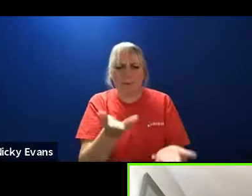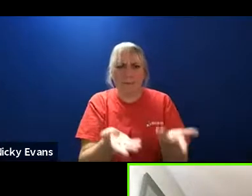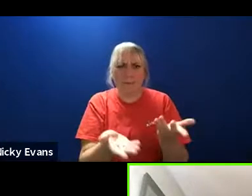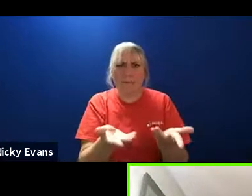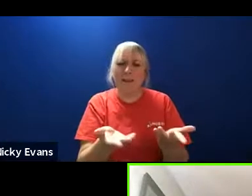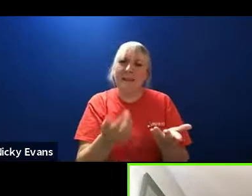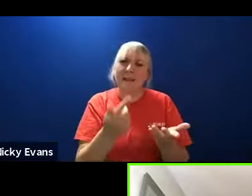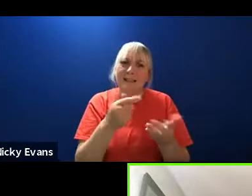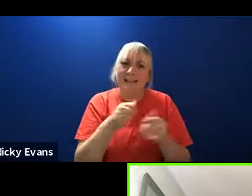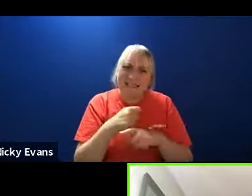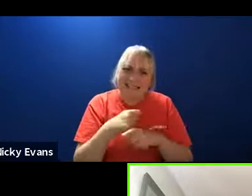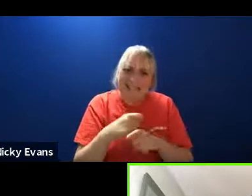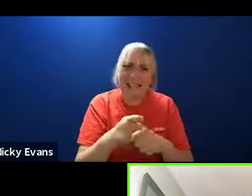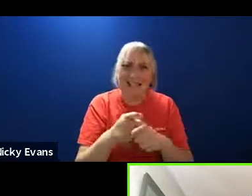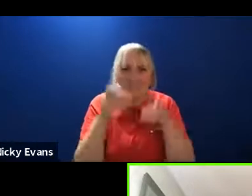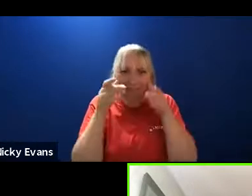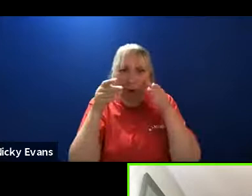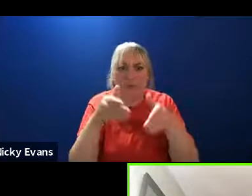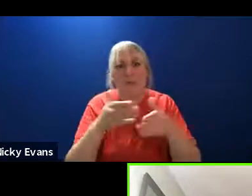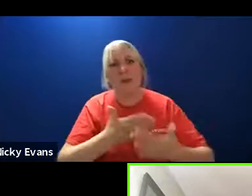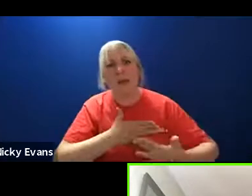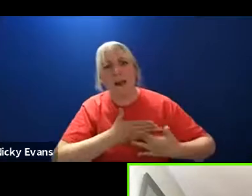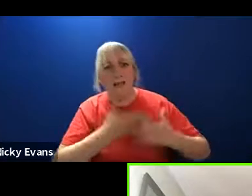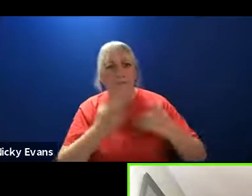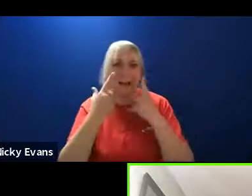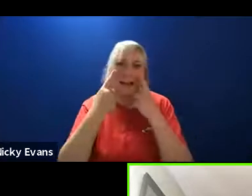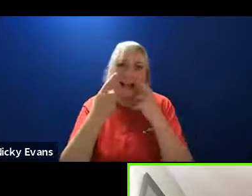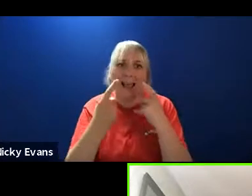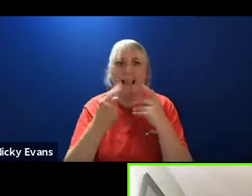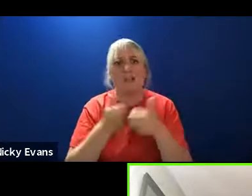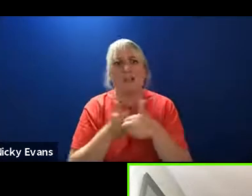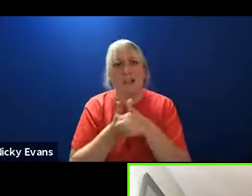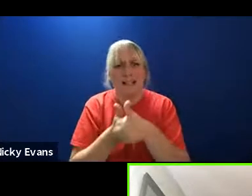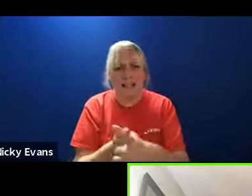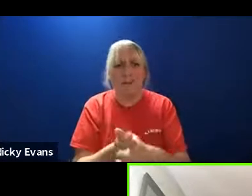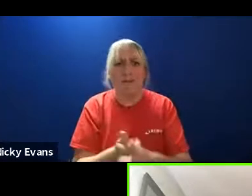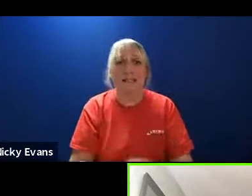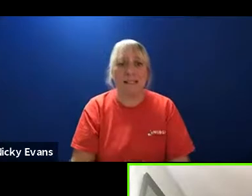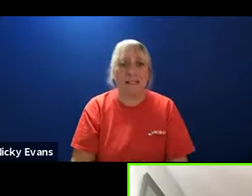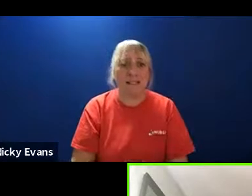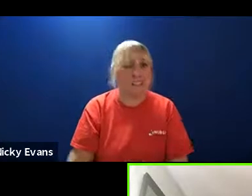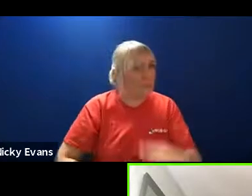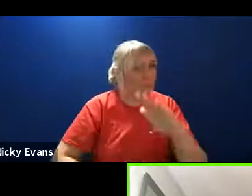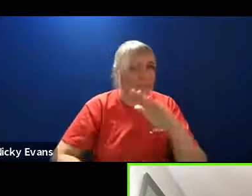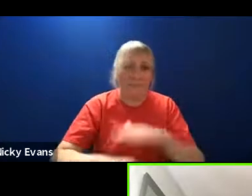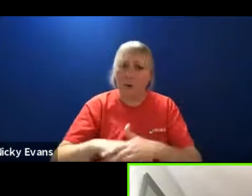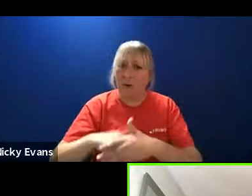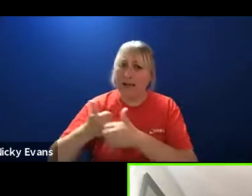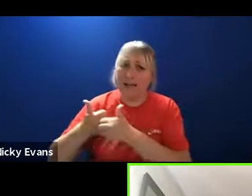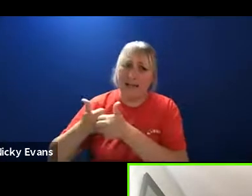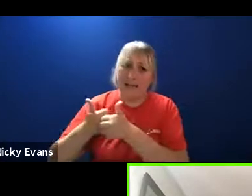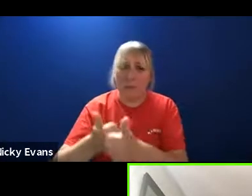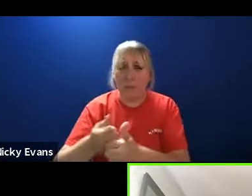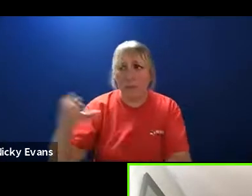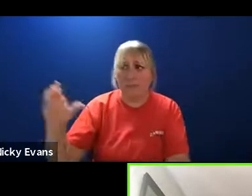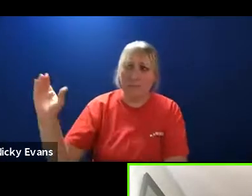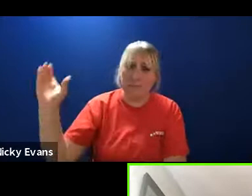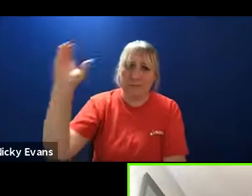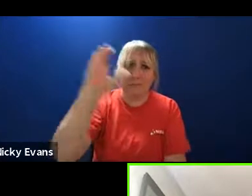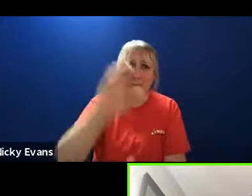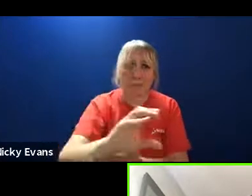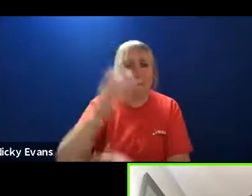care and solidarity. And as Lucy said, it's supported wholly and completely by the Cuban government.